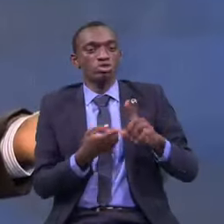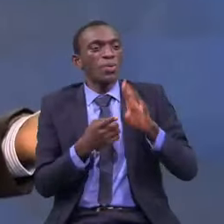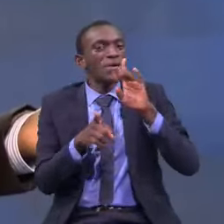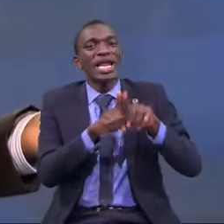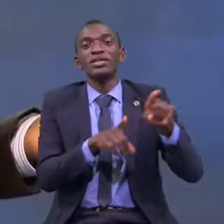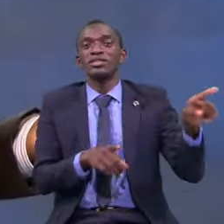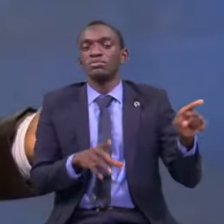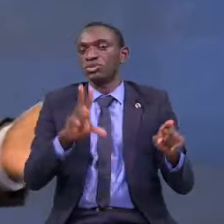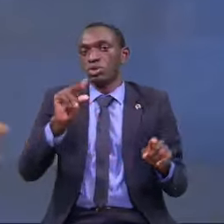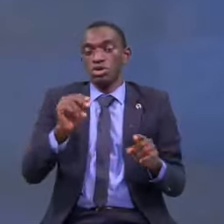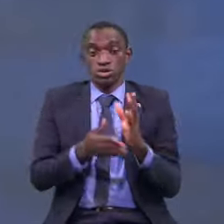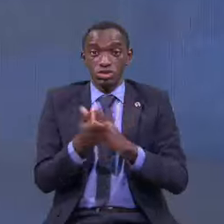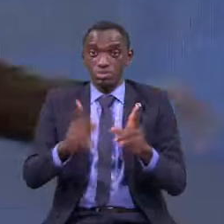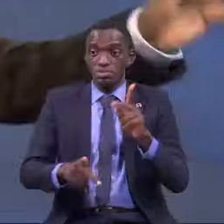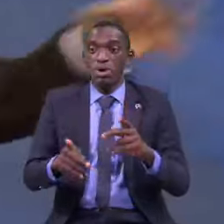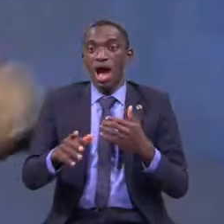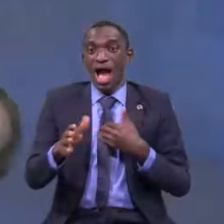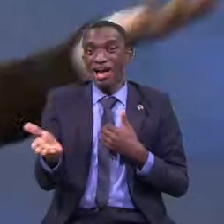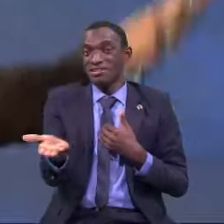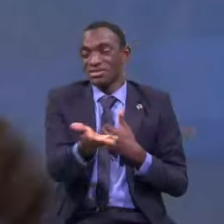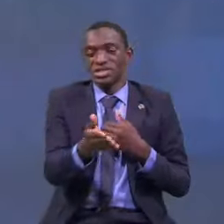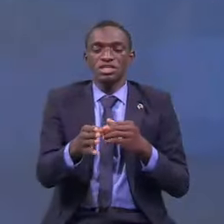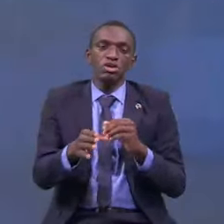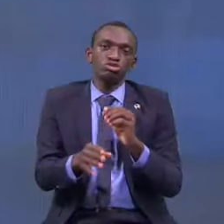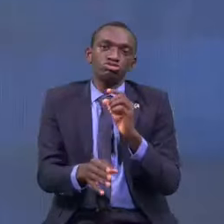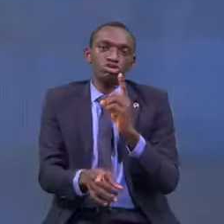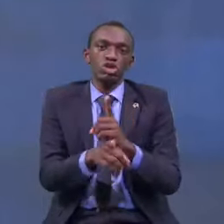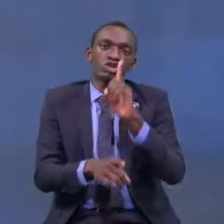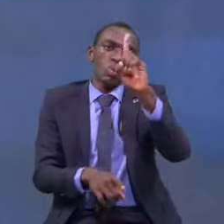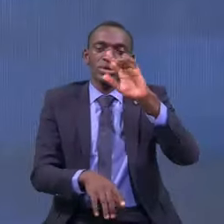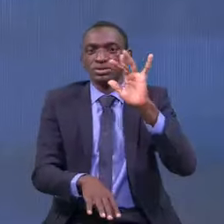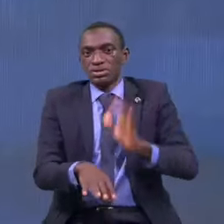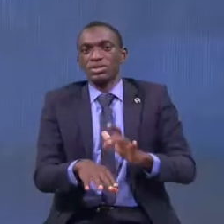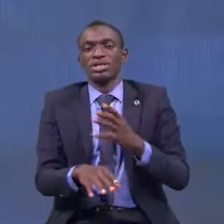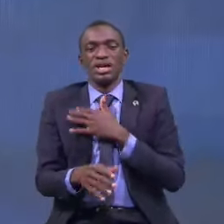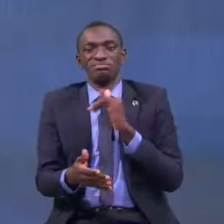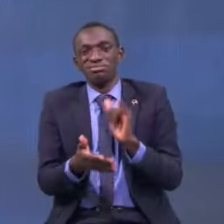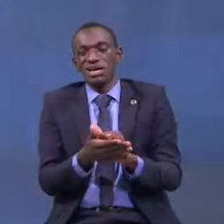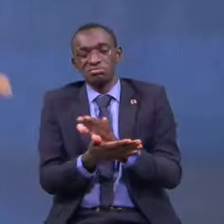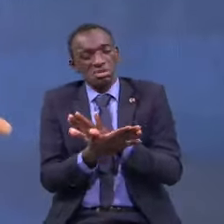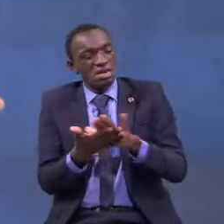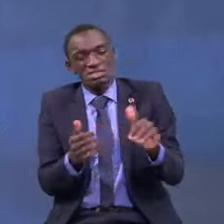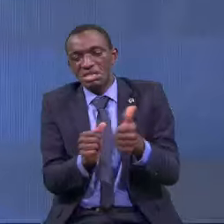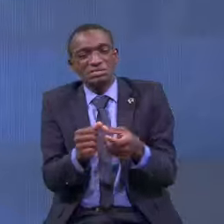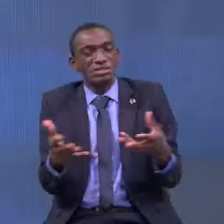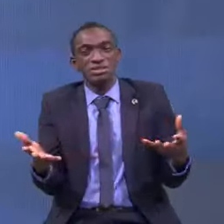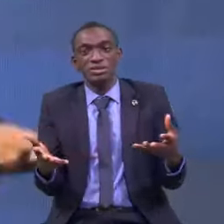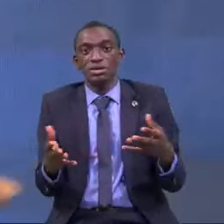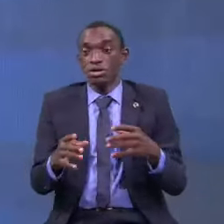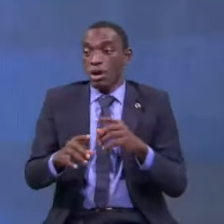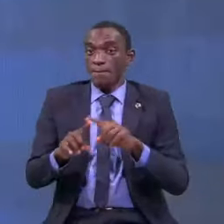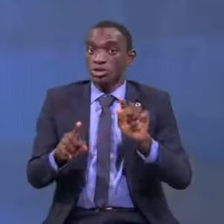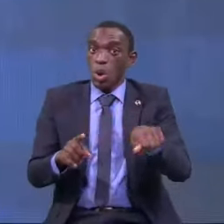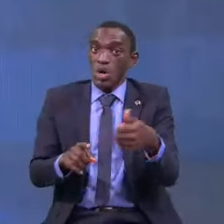single touch, and that single touch clears everything. Other people have a